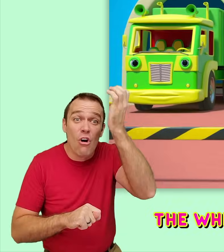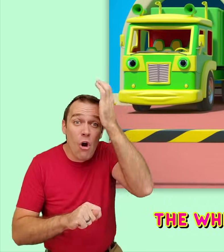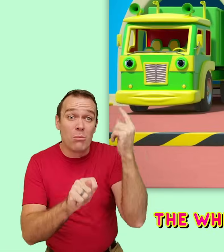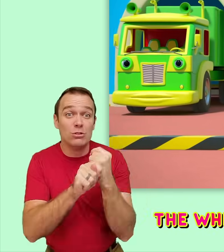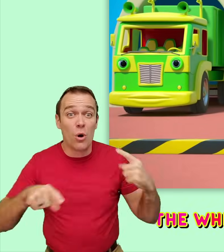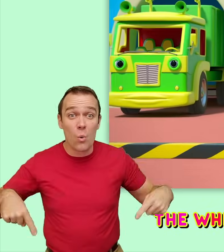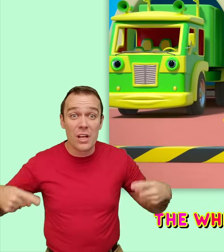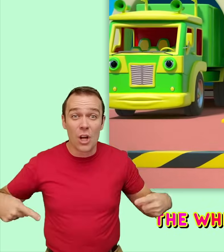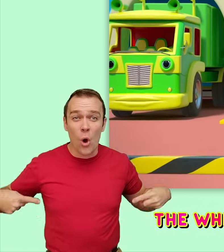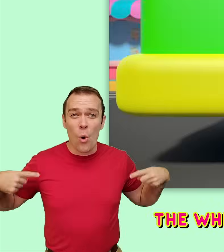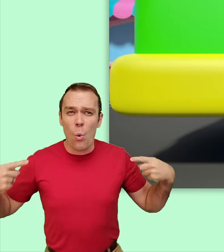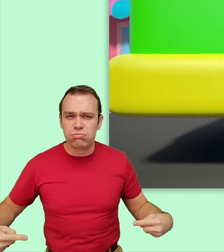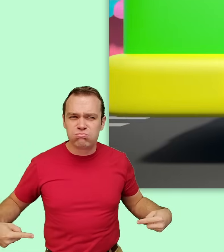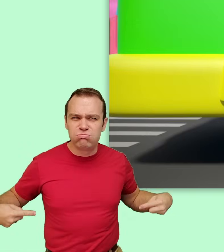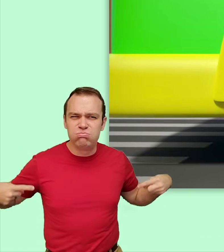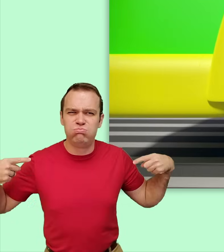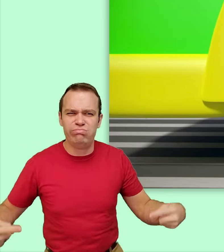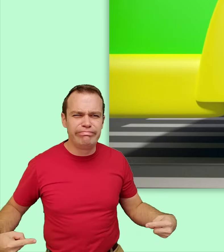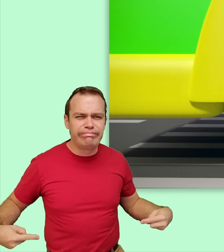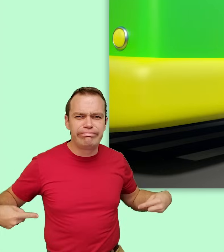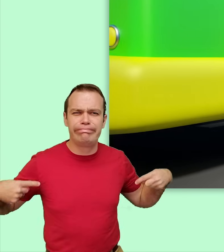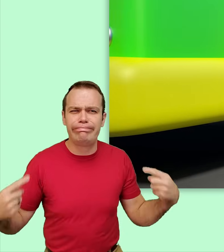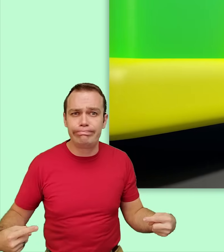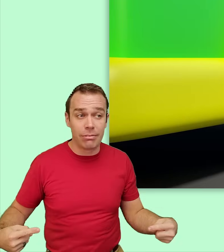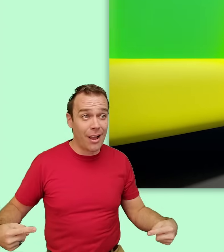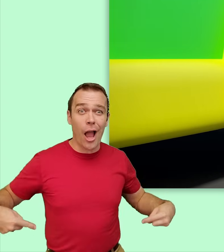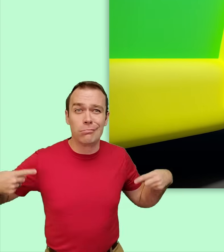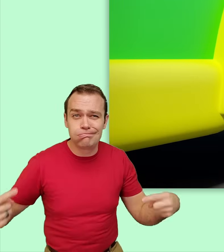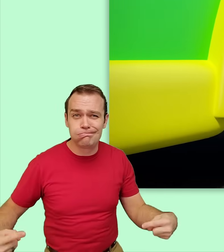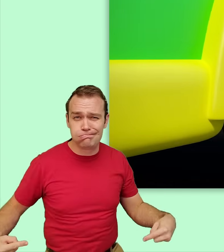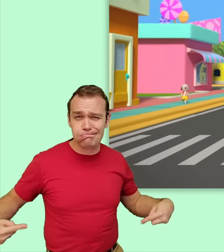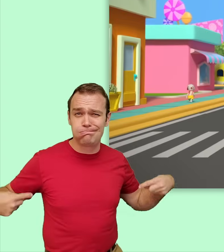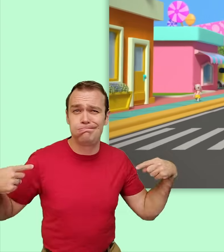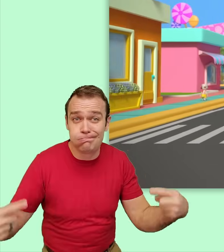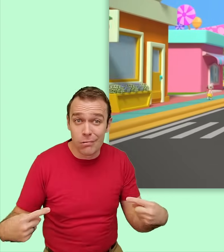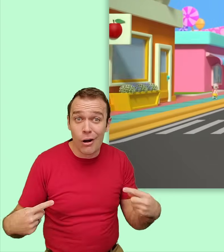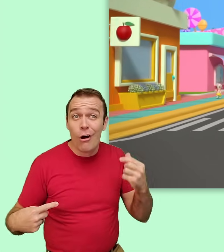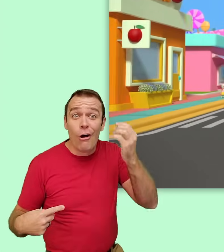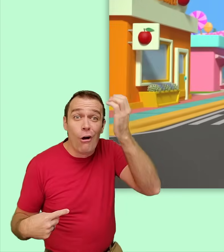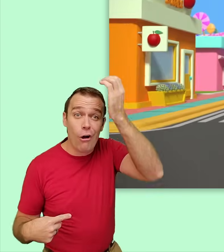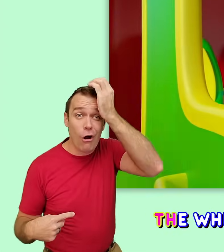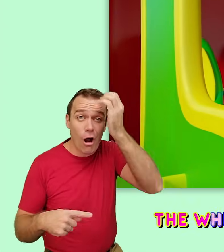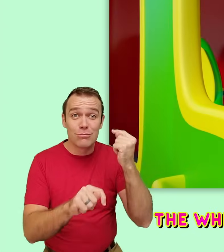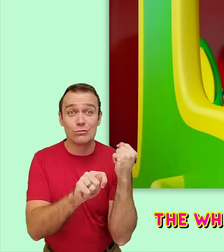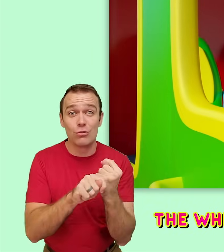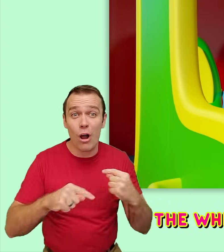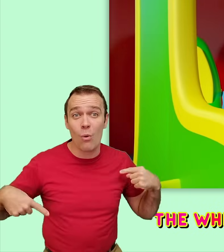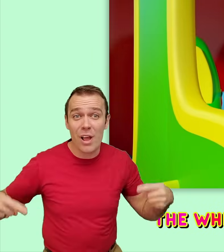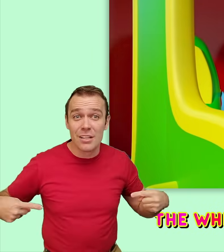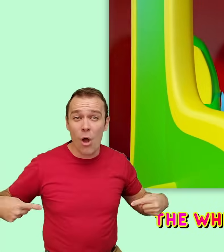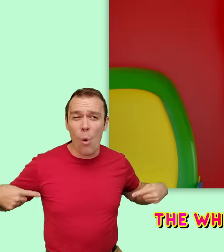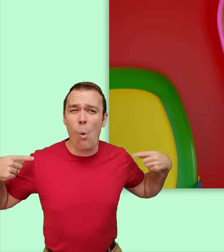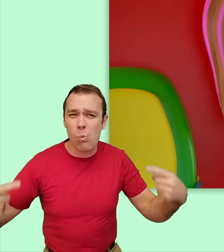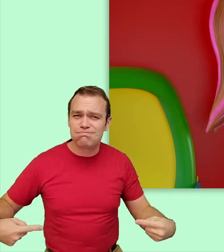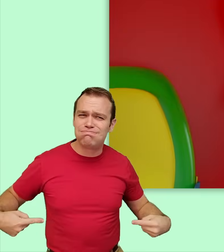The wheels on the garbage truck go round and round, round and round, round and round. The wheels on the